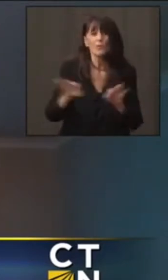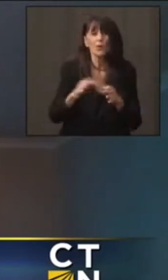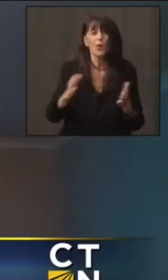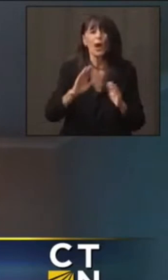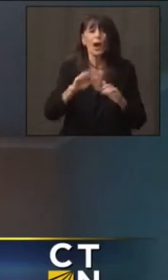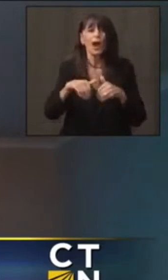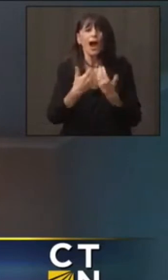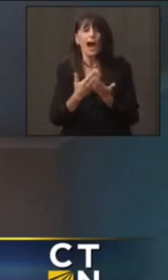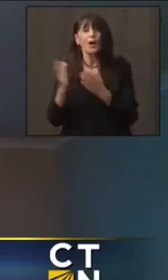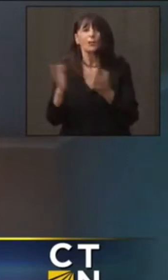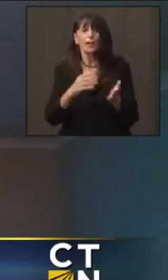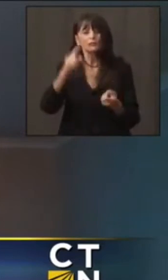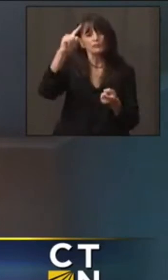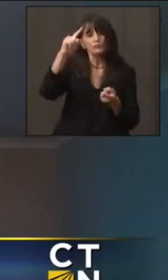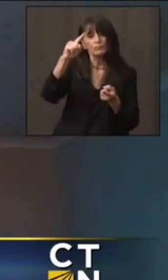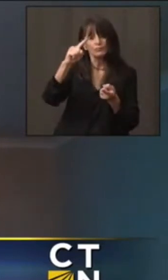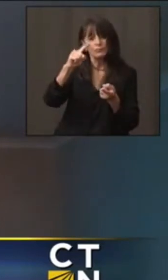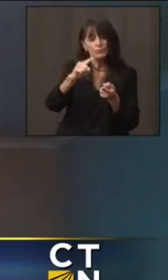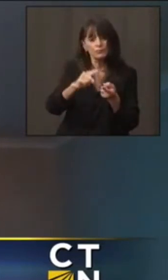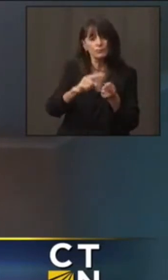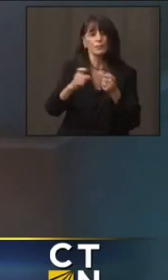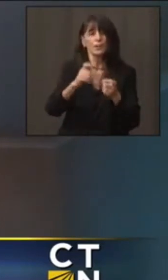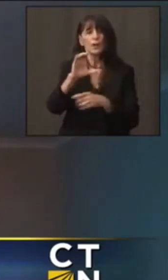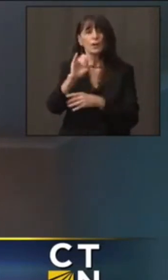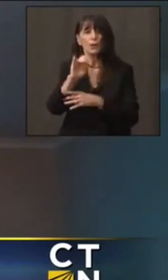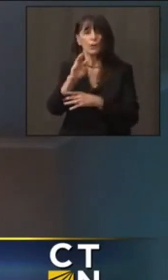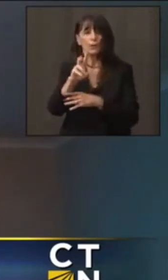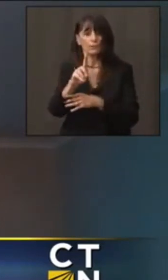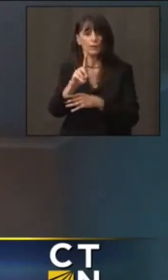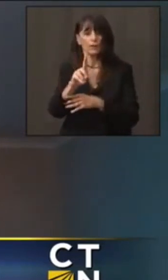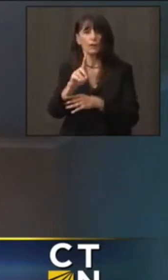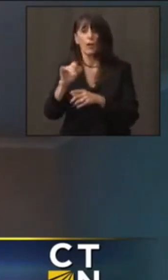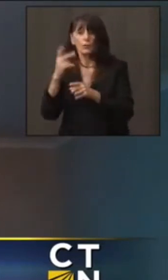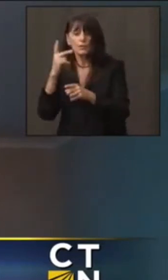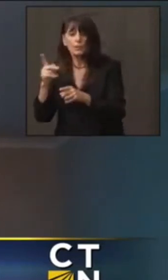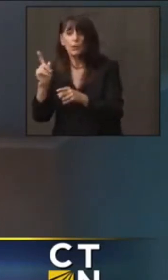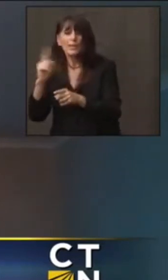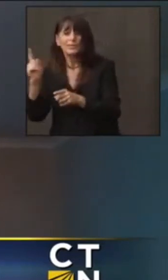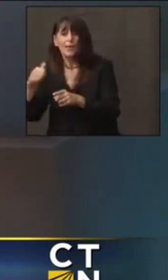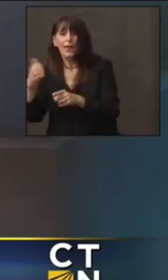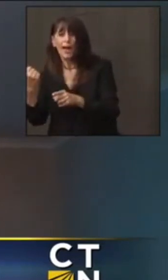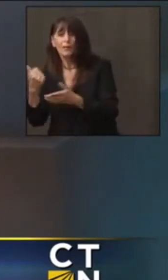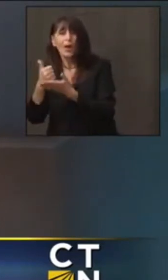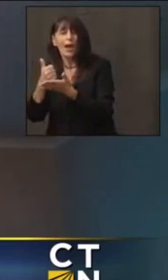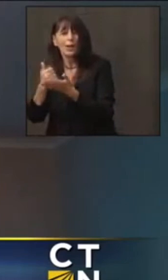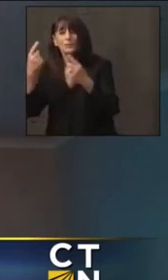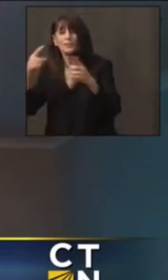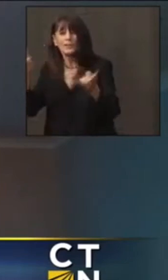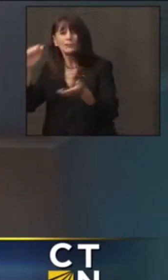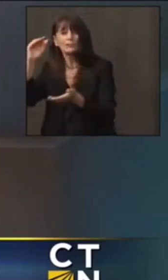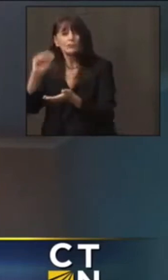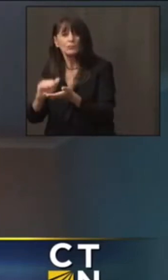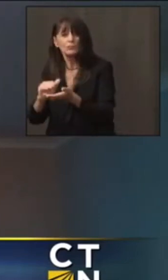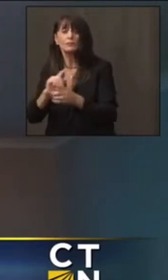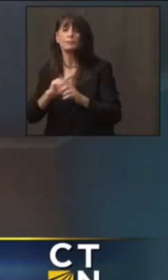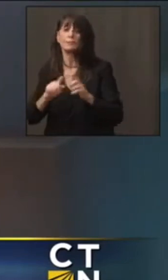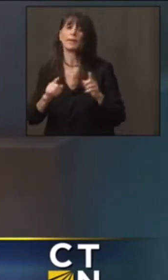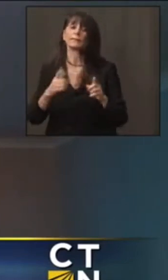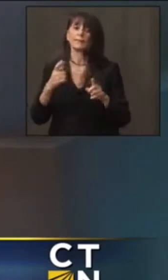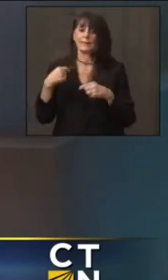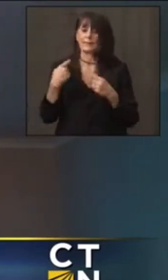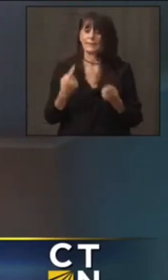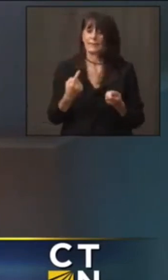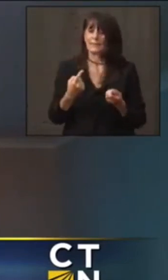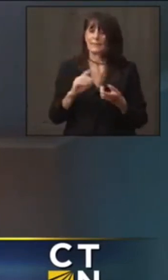been developed or we've seen implemented elsewhere that might be successful. But given where we are with our spike in numbers, what the